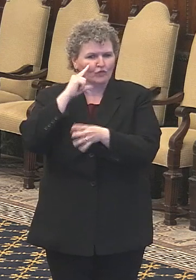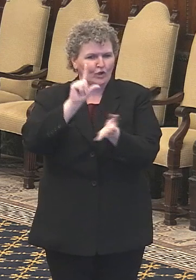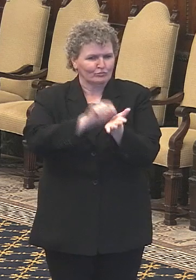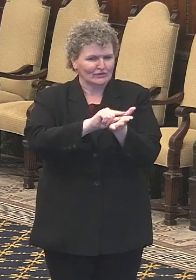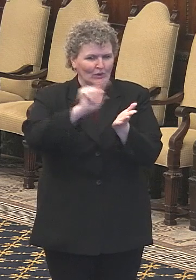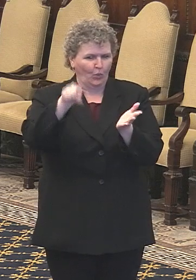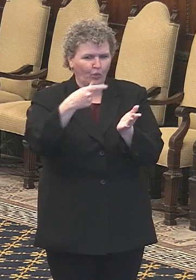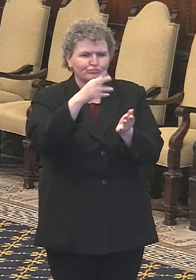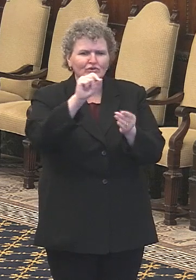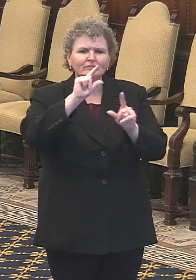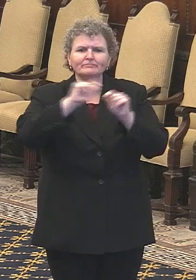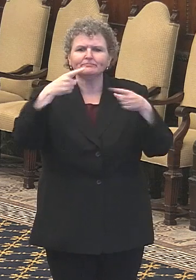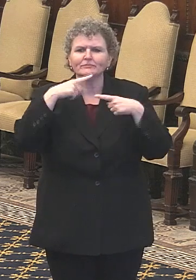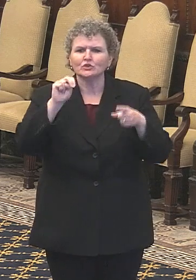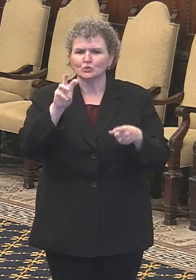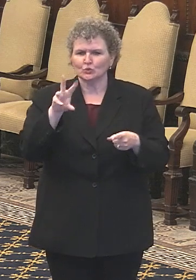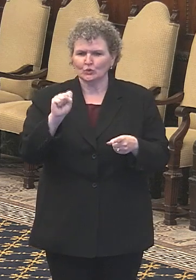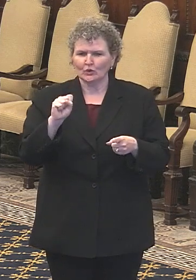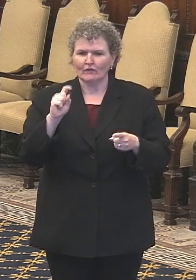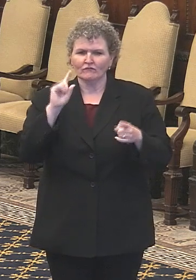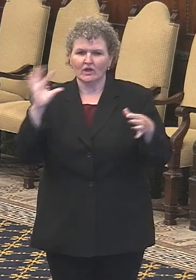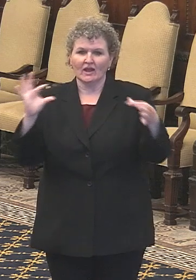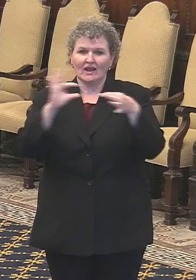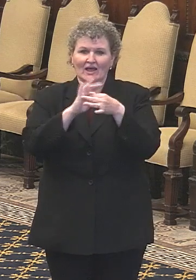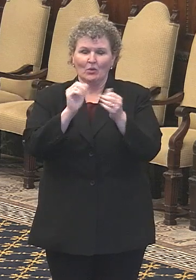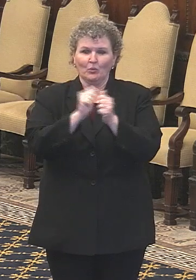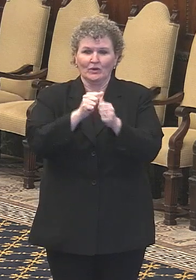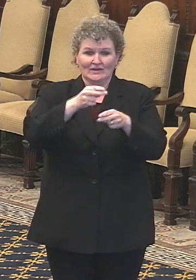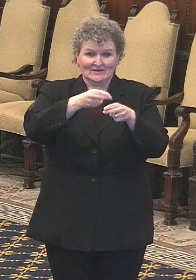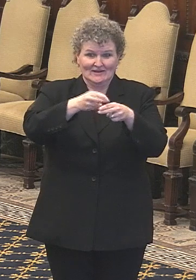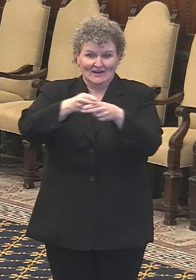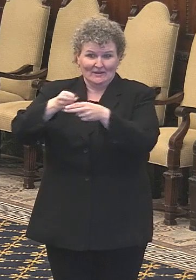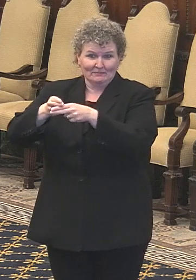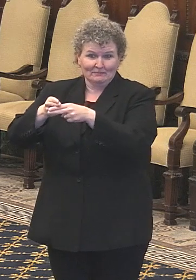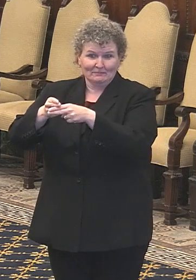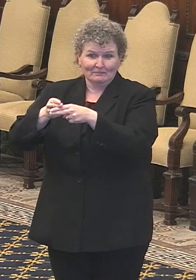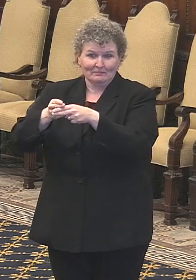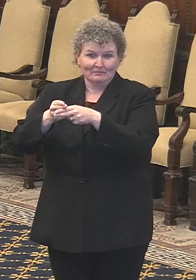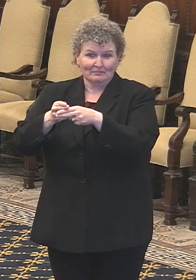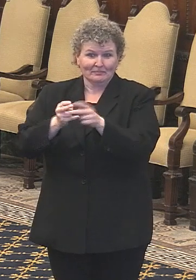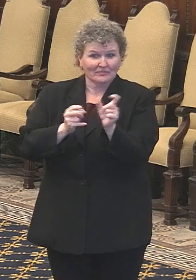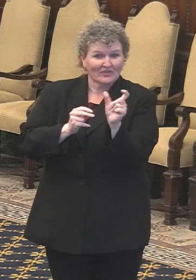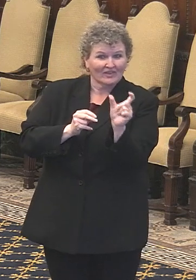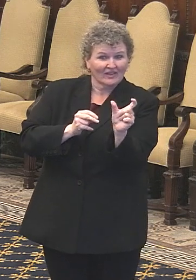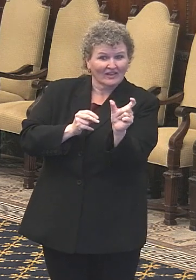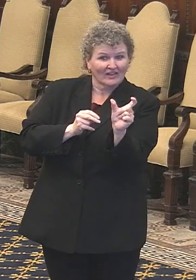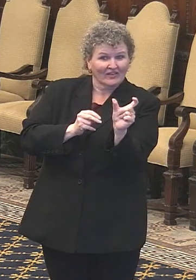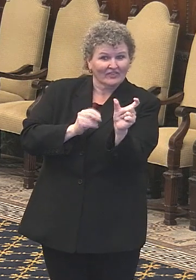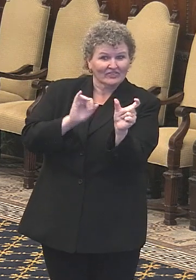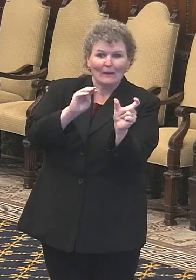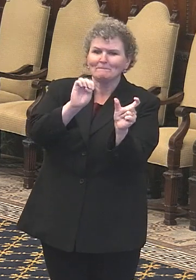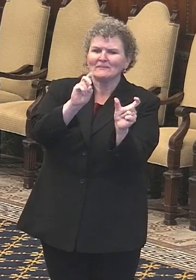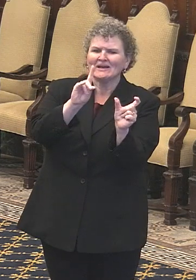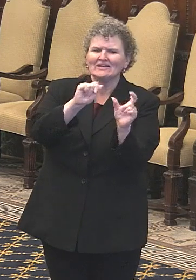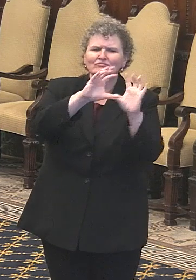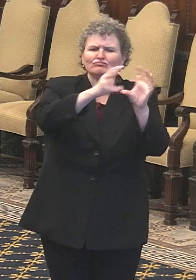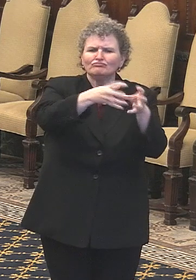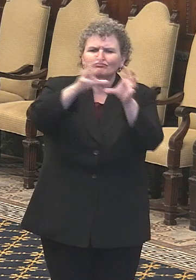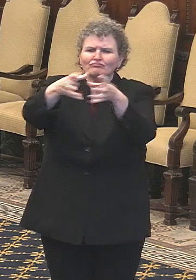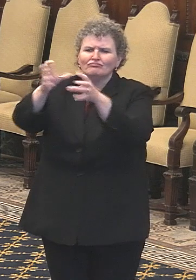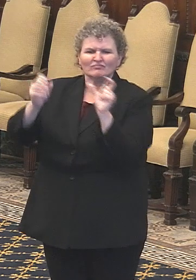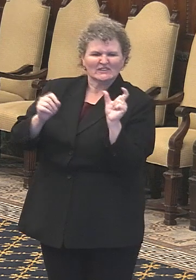sure that their login name indicates their media affiliation. You can change that by mousing over your